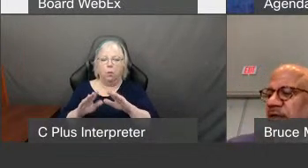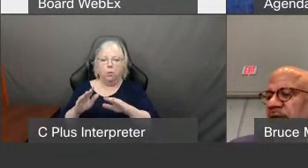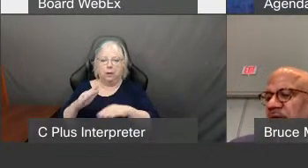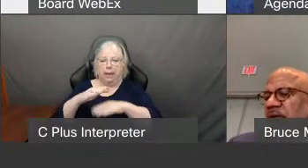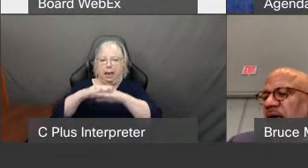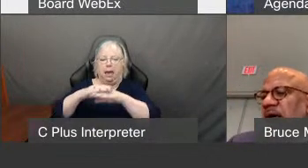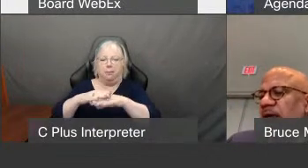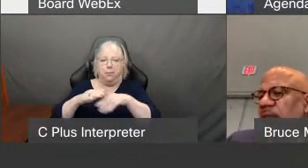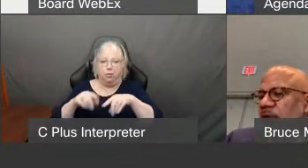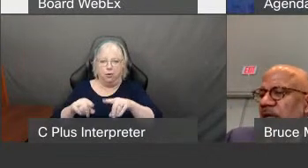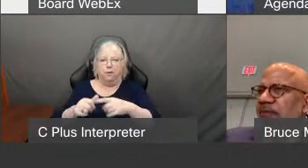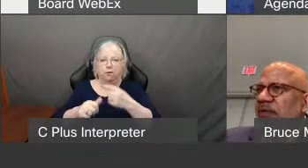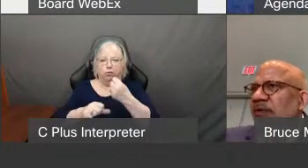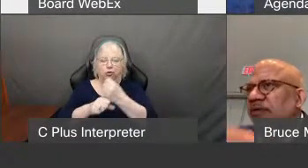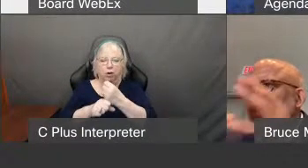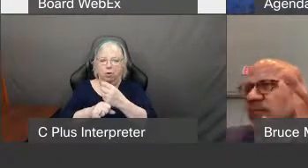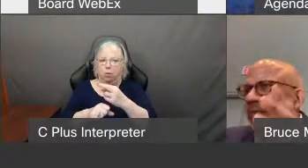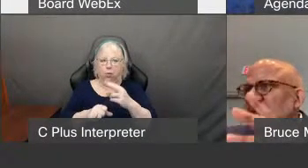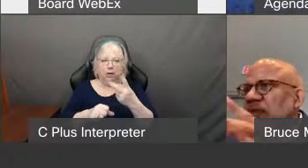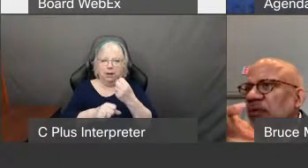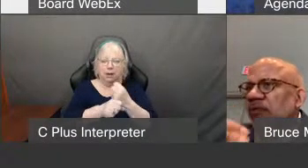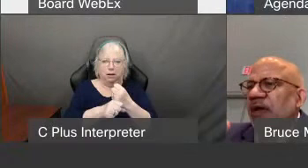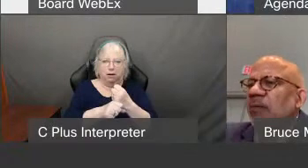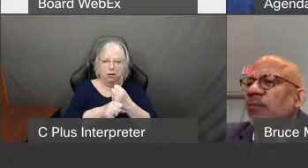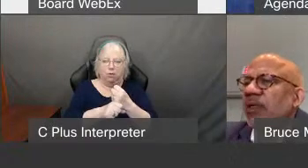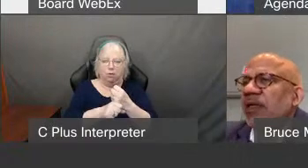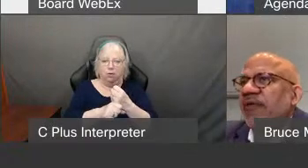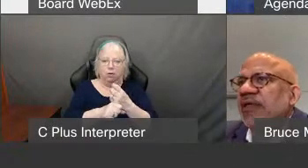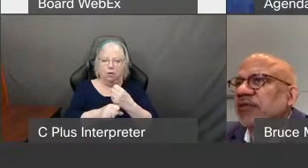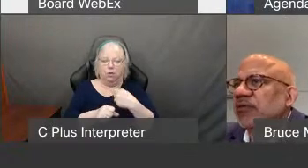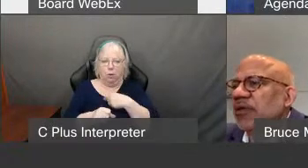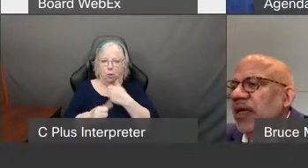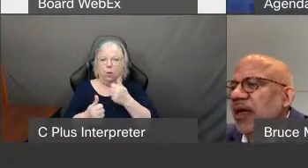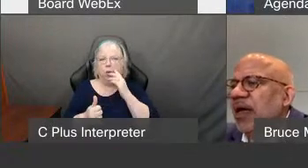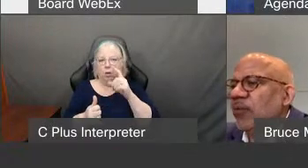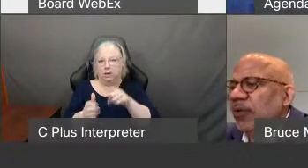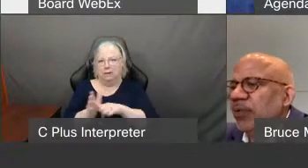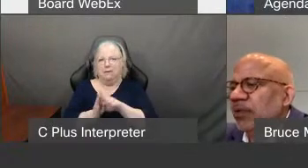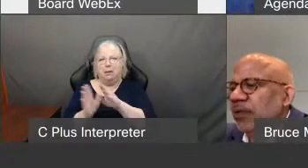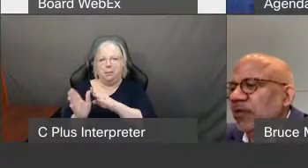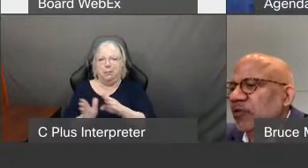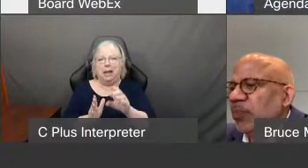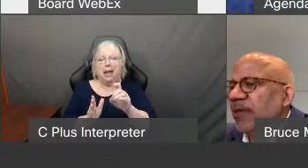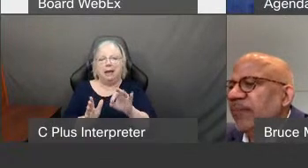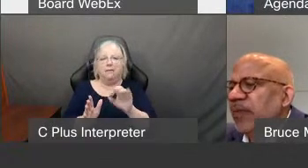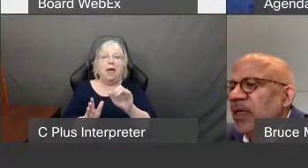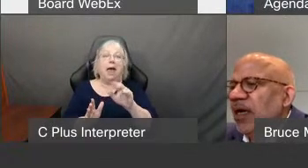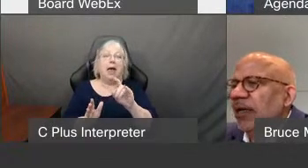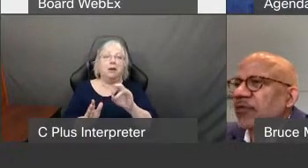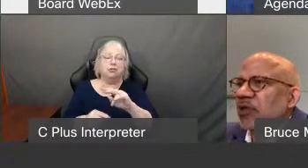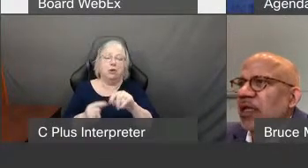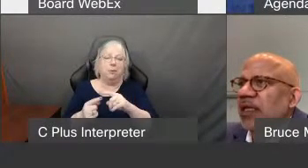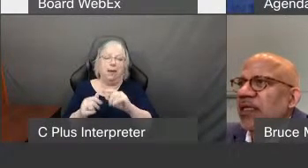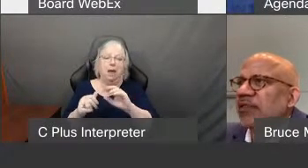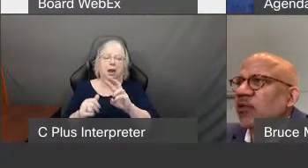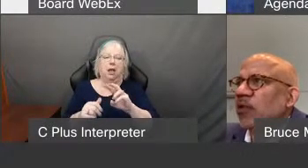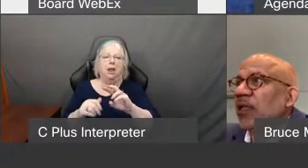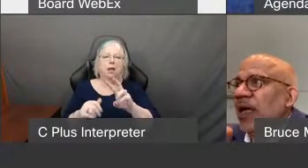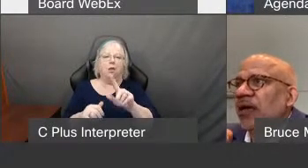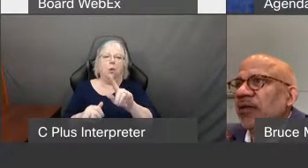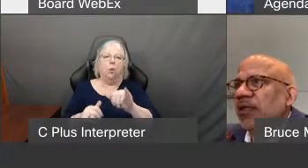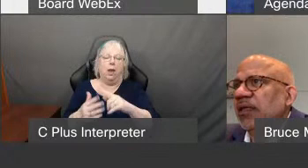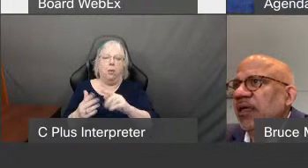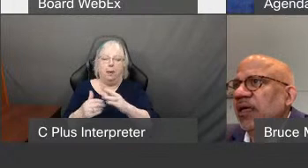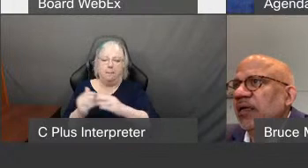second year, and we're going to have to develop a plan of action on how we build those. But so that is